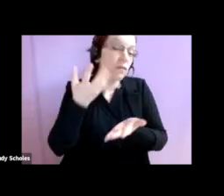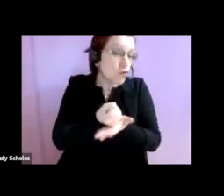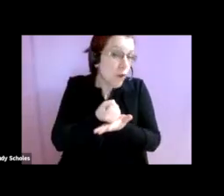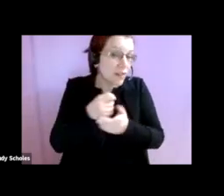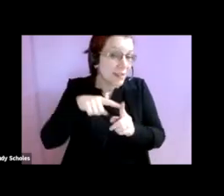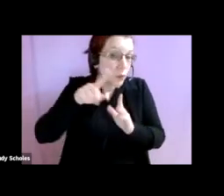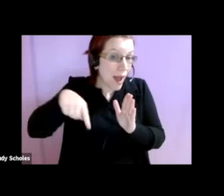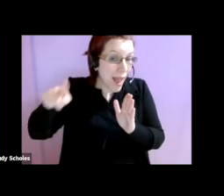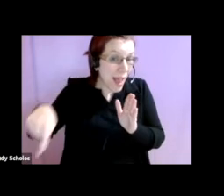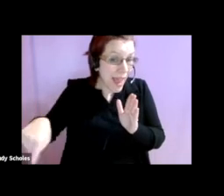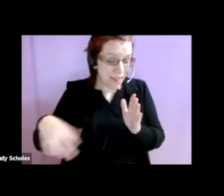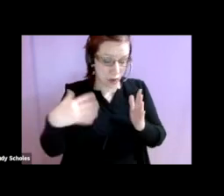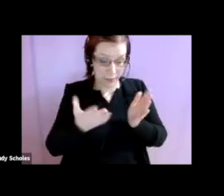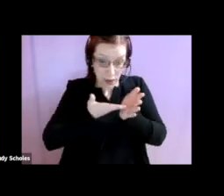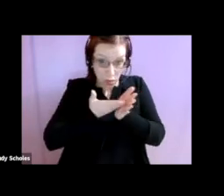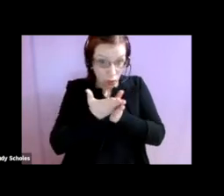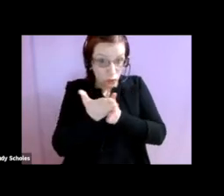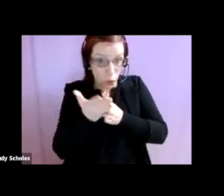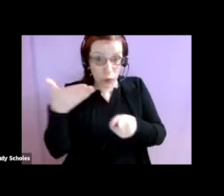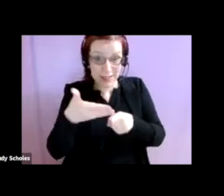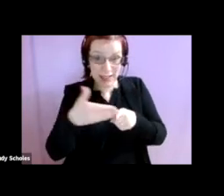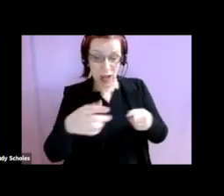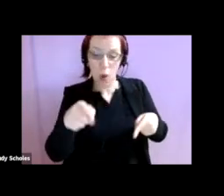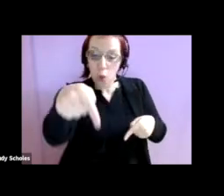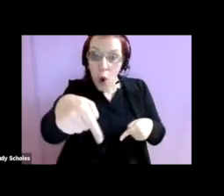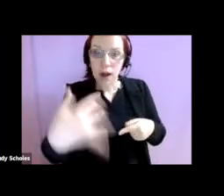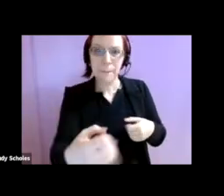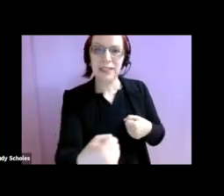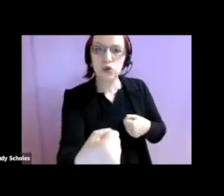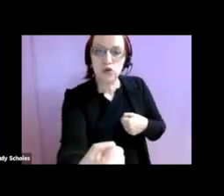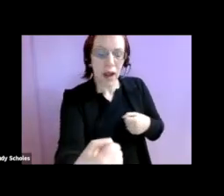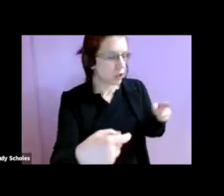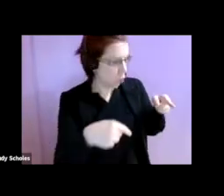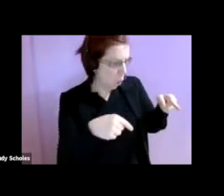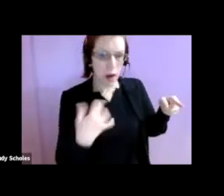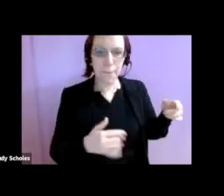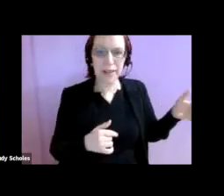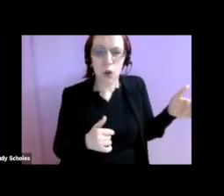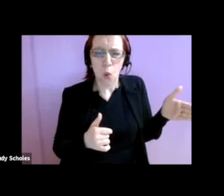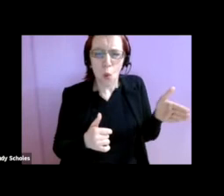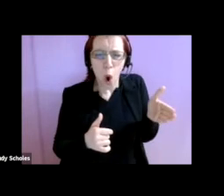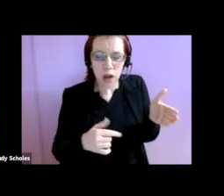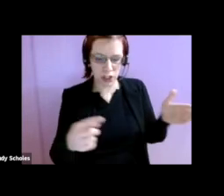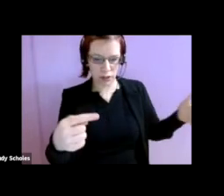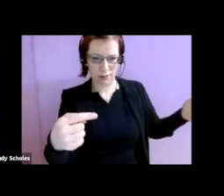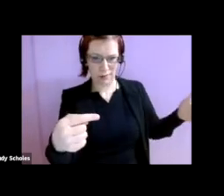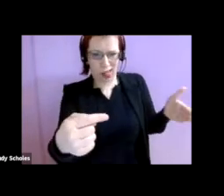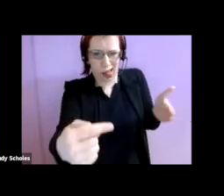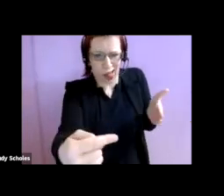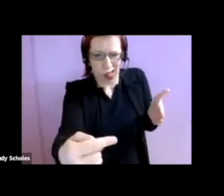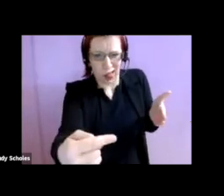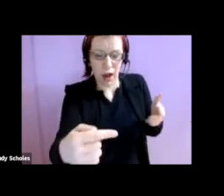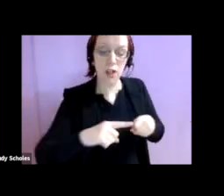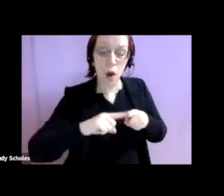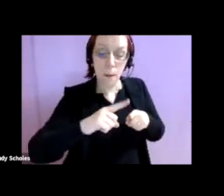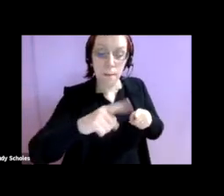passed through our detector, stretched one arm and squashed the other, say, so that in one arm the light's coming